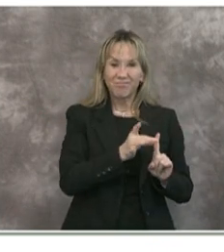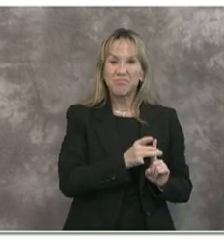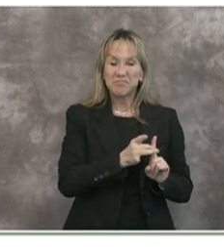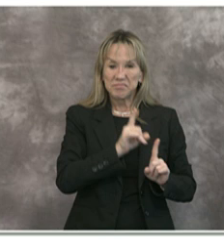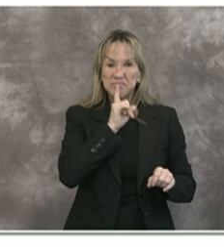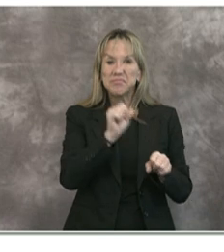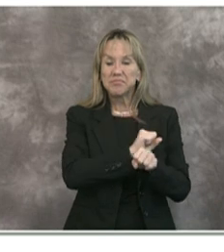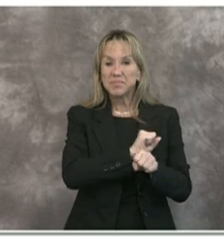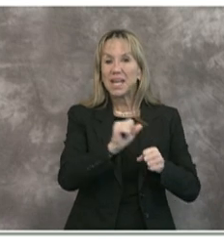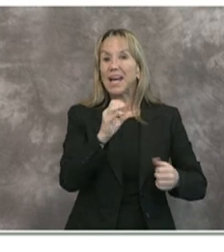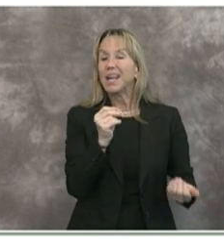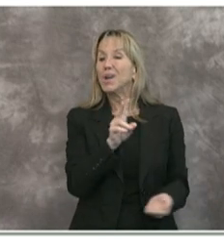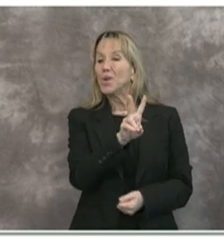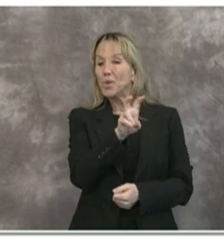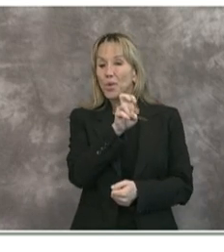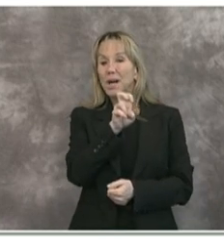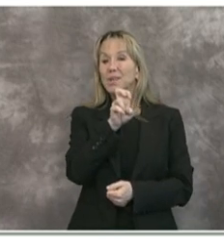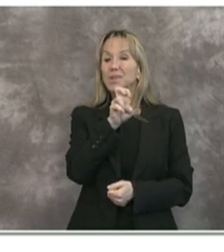including